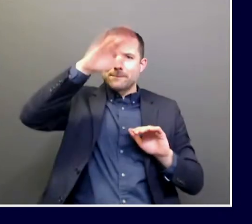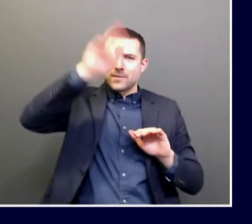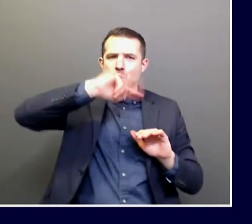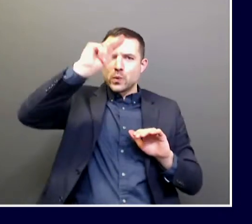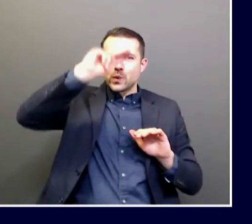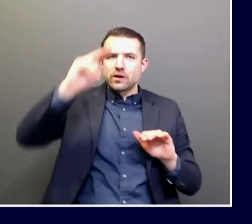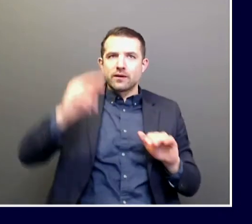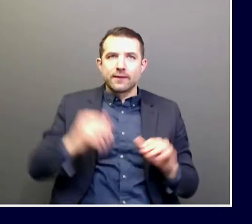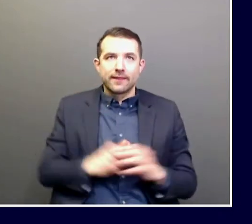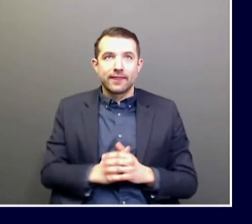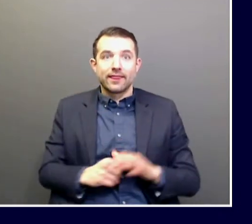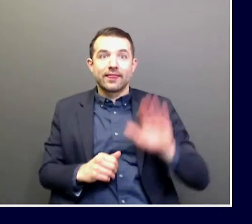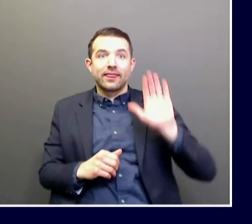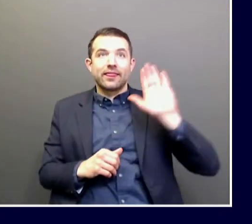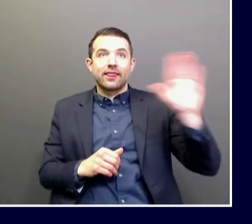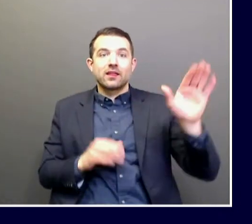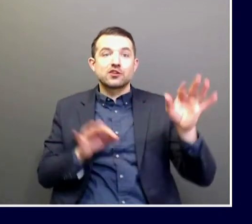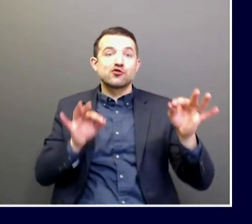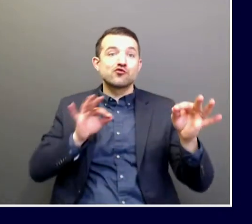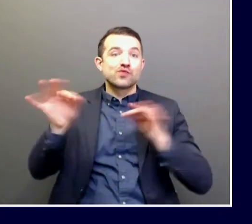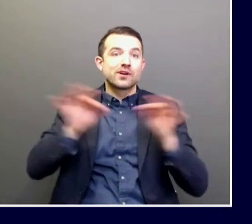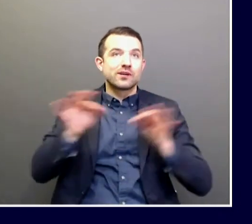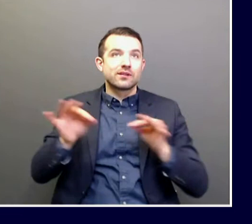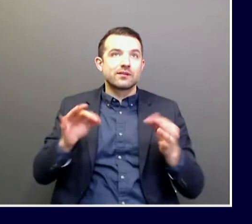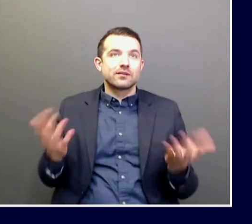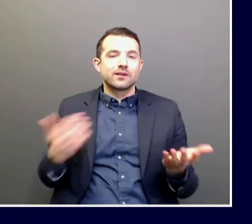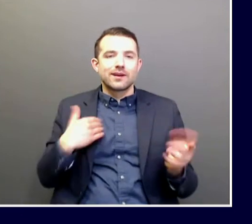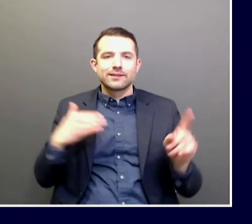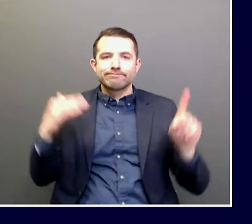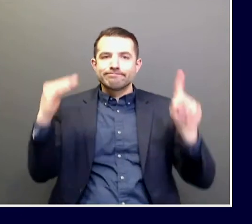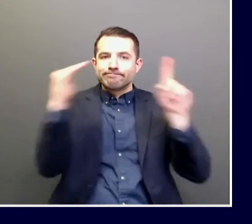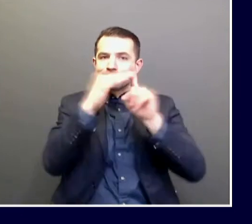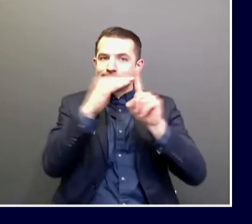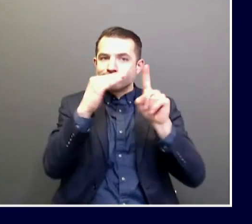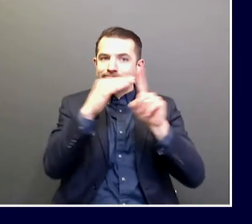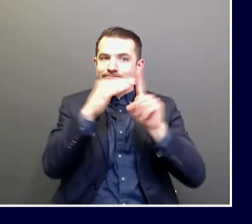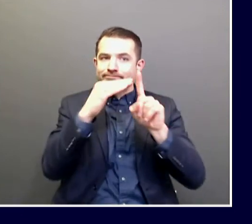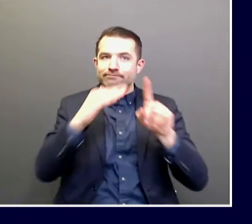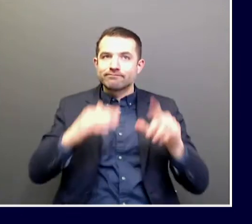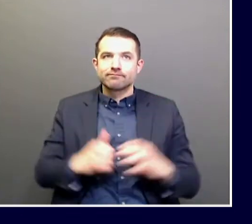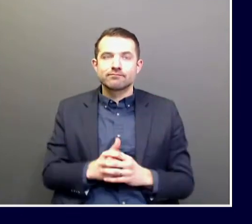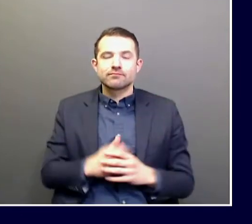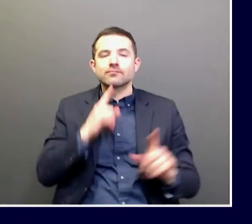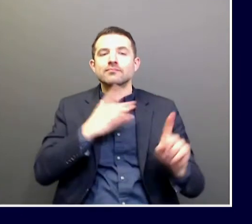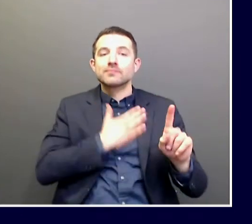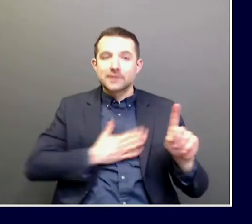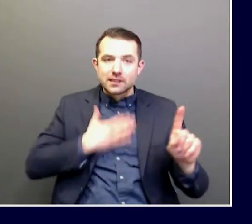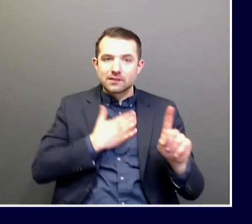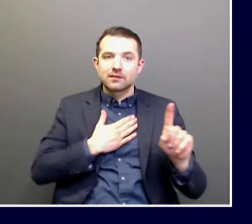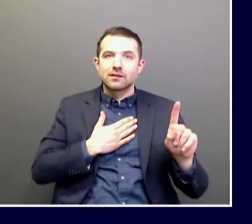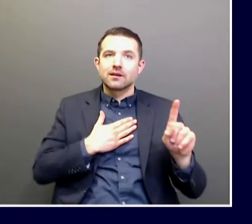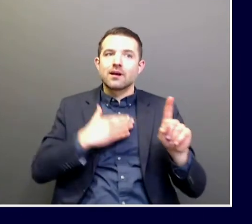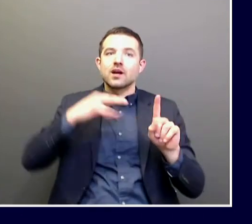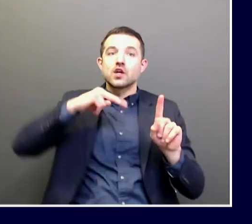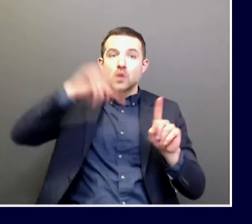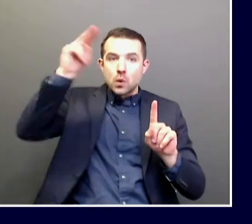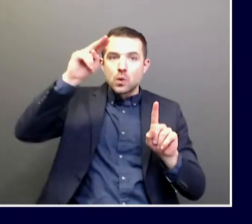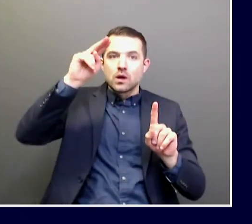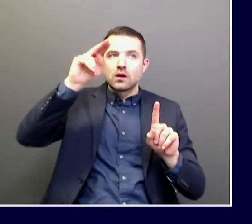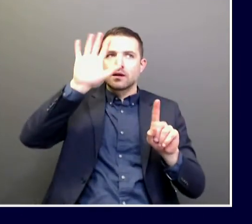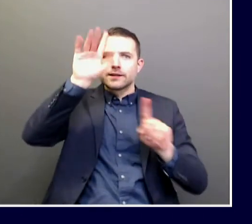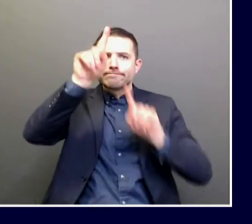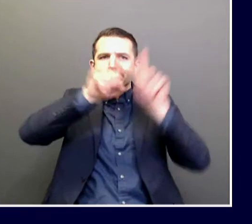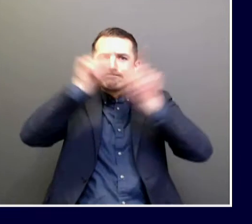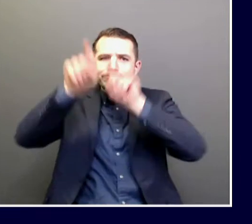Our team pushed back on, or I should say, asked significant questions of that methodology, given what